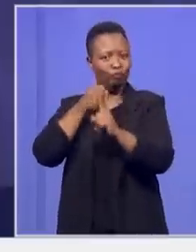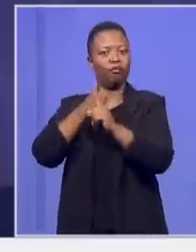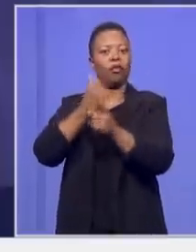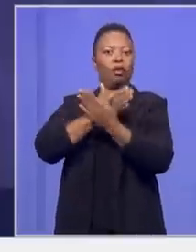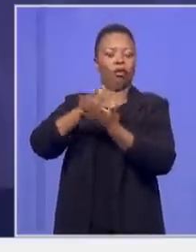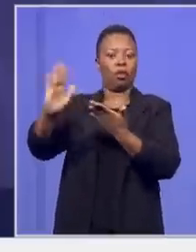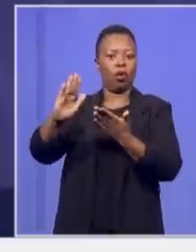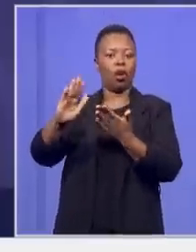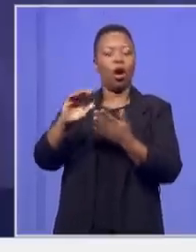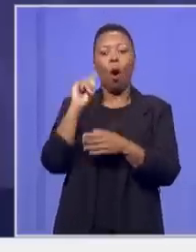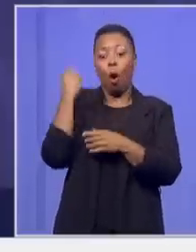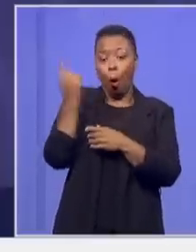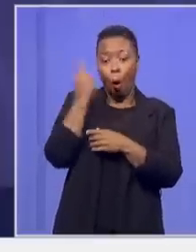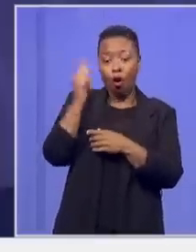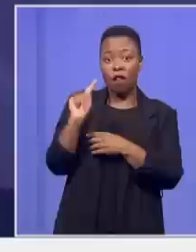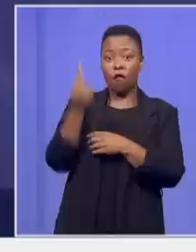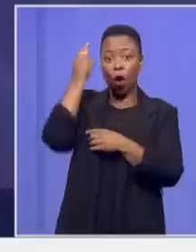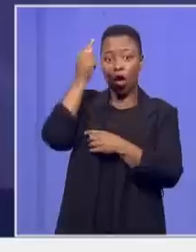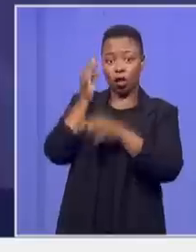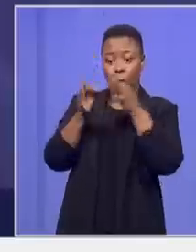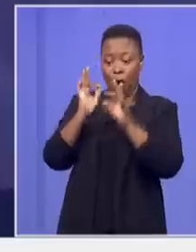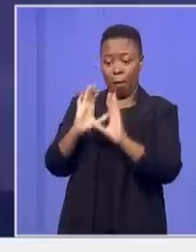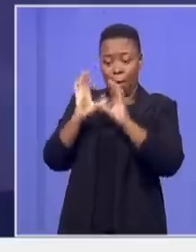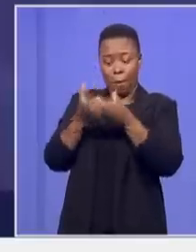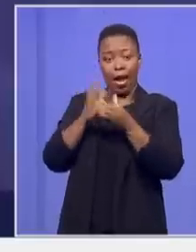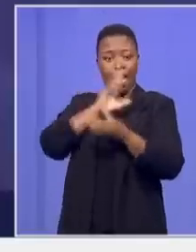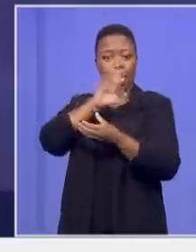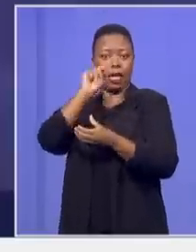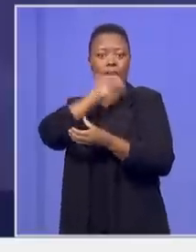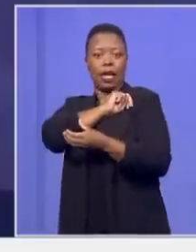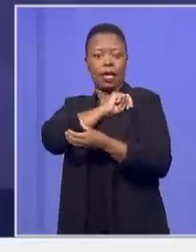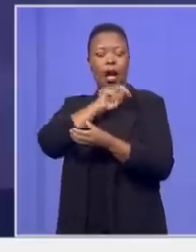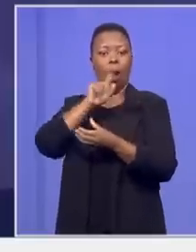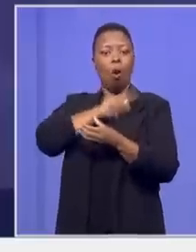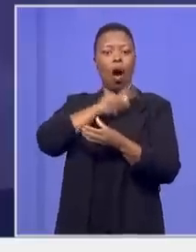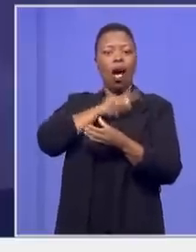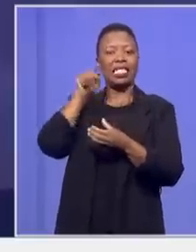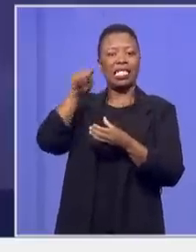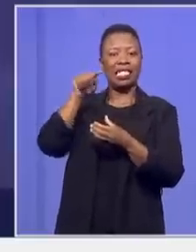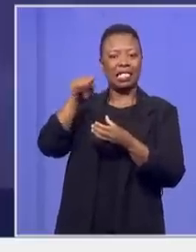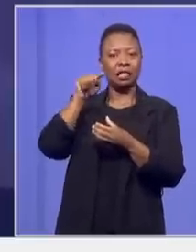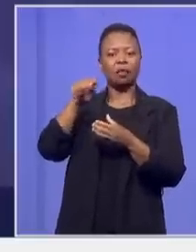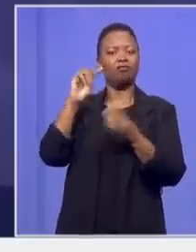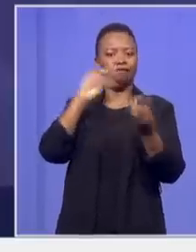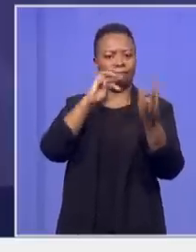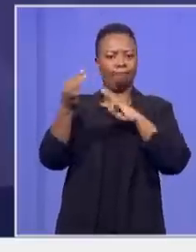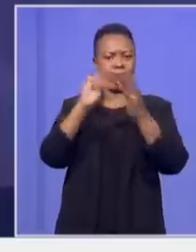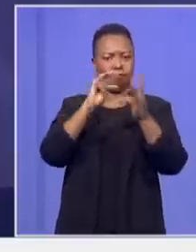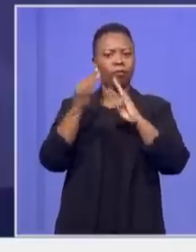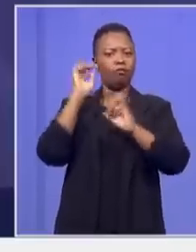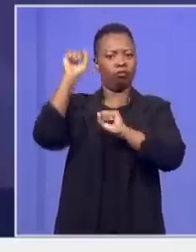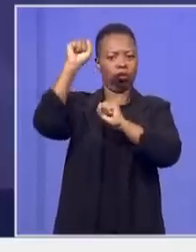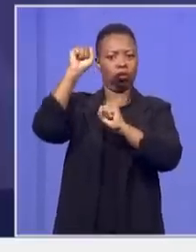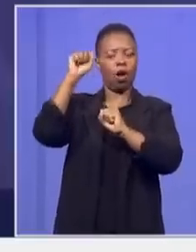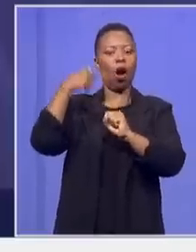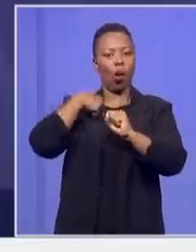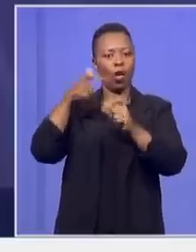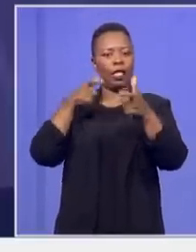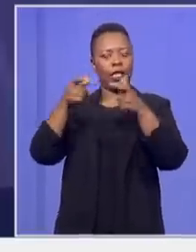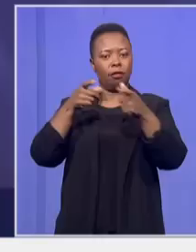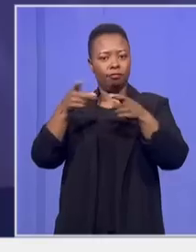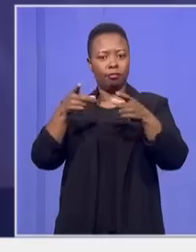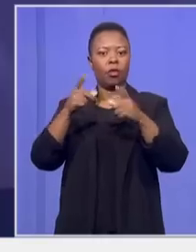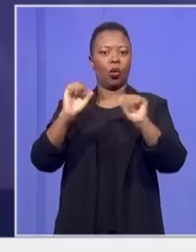and first party in KZN when communities were under siege from rioters. Well done, KZN.